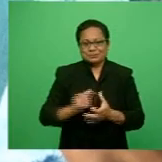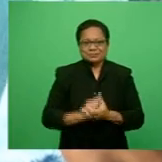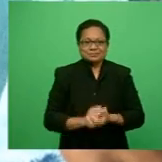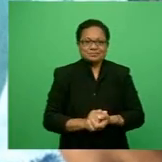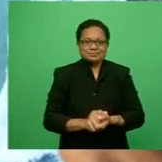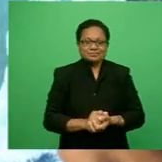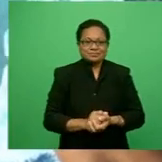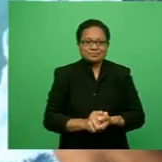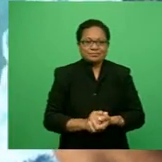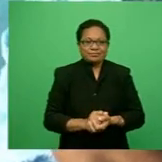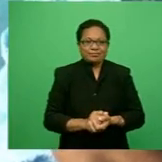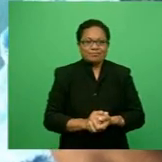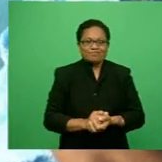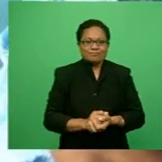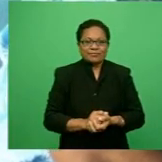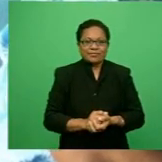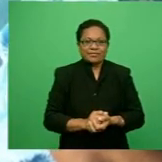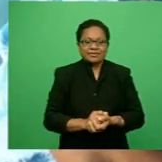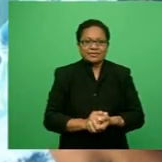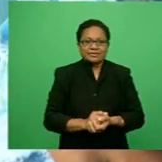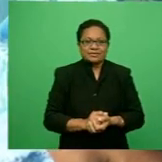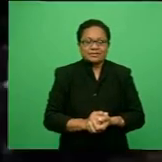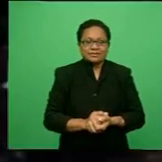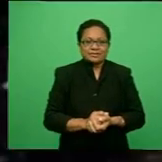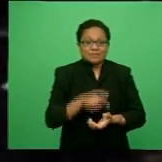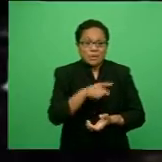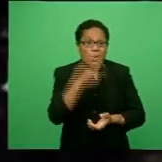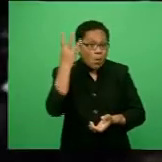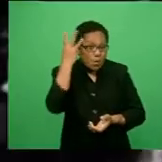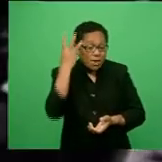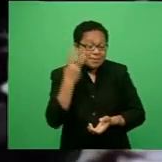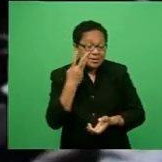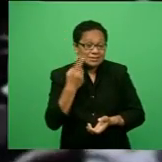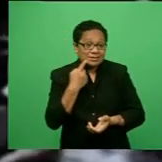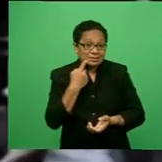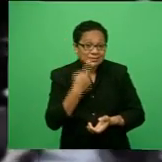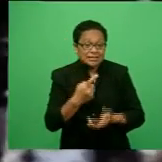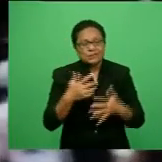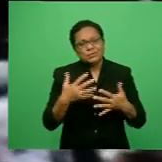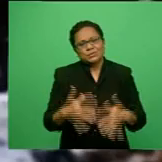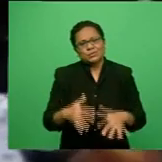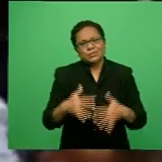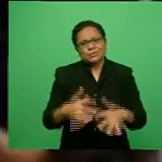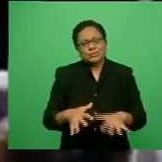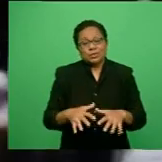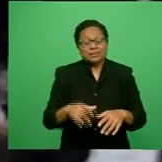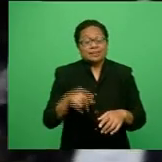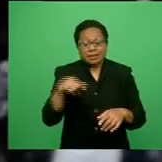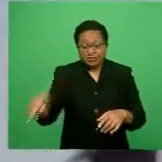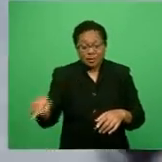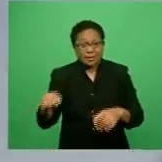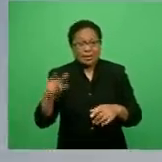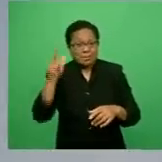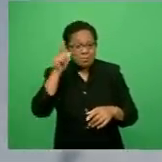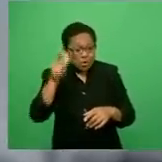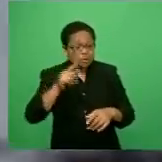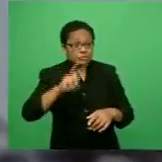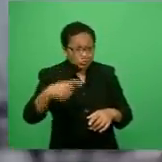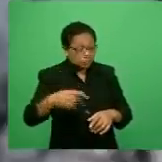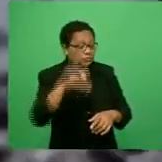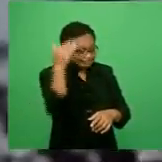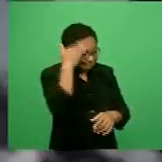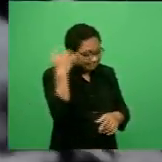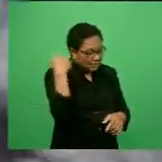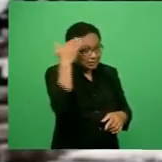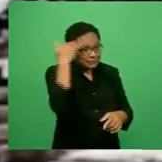The bubbly Salusalu says they were being continuously reminded to ensure Prince Charles' visit was a memorable one.